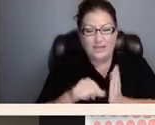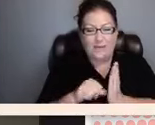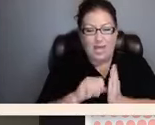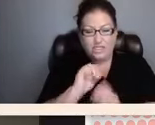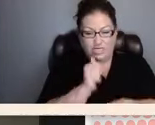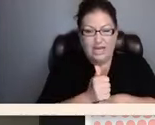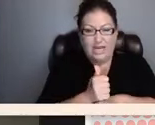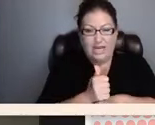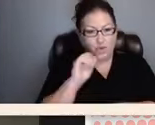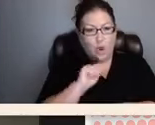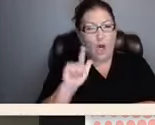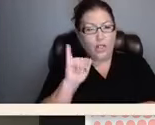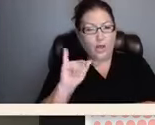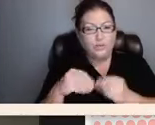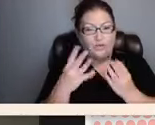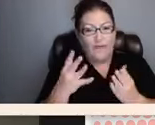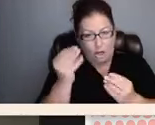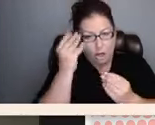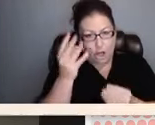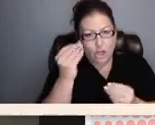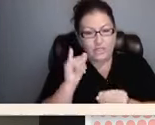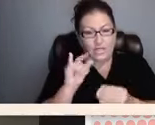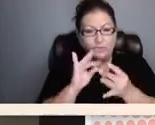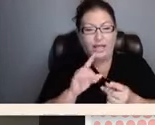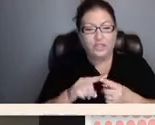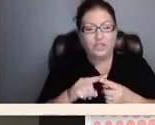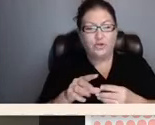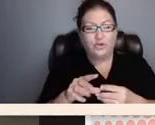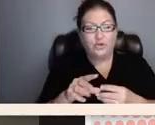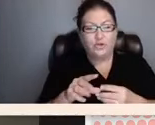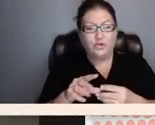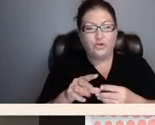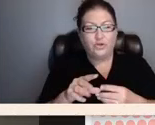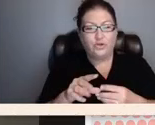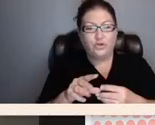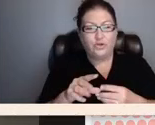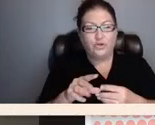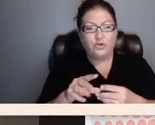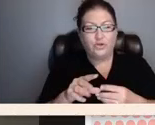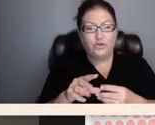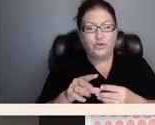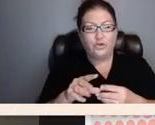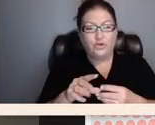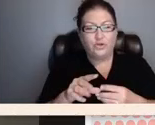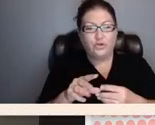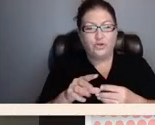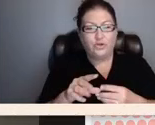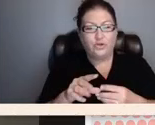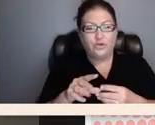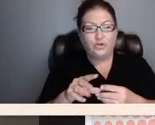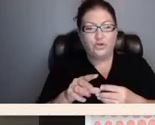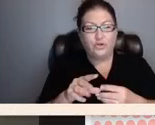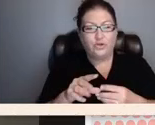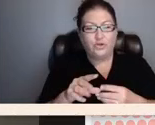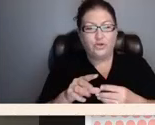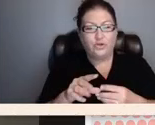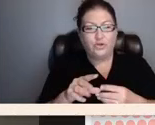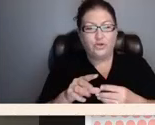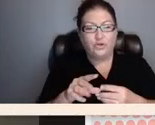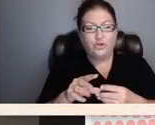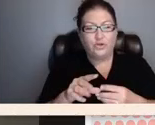provider alerts that are related to the flexibilities allowed under the state of emergency. And I think Kristen's gonna help me with that later in our